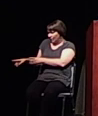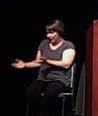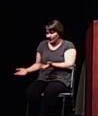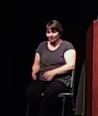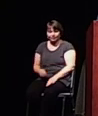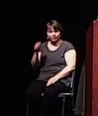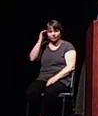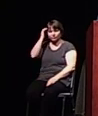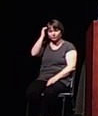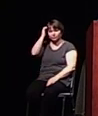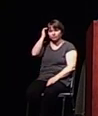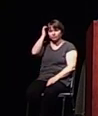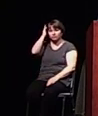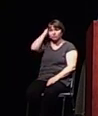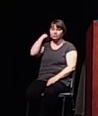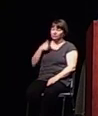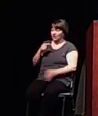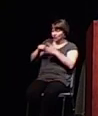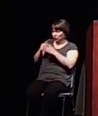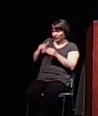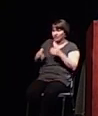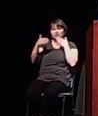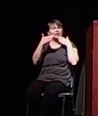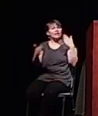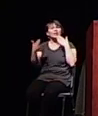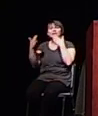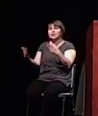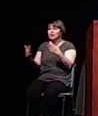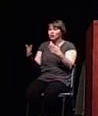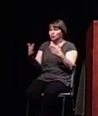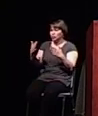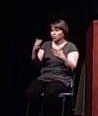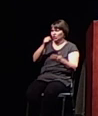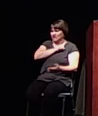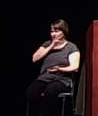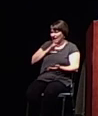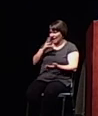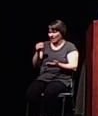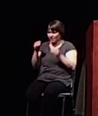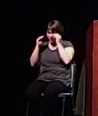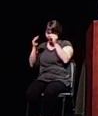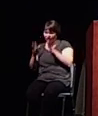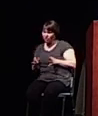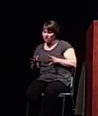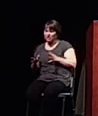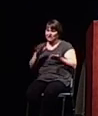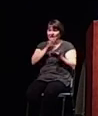again, I started this presentation off with thanking the faculty and staff, both in academic affairs, student services,